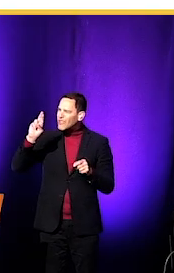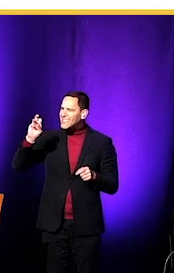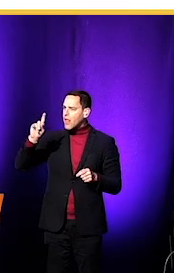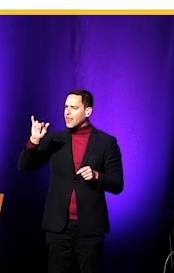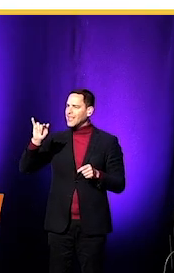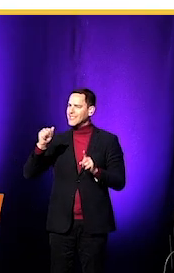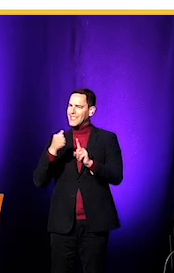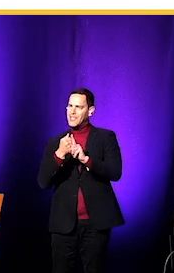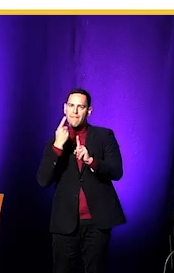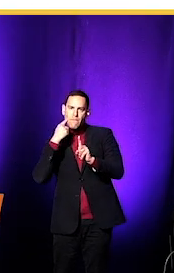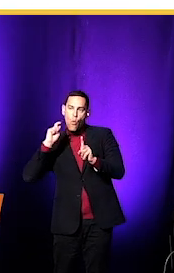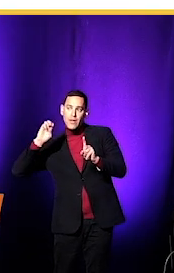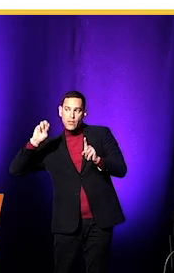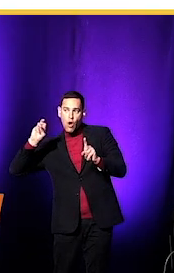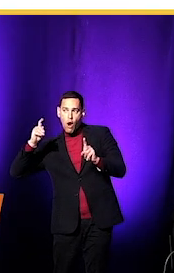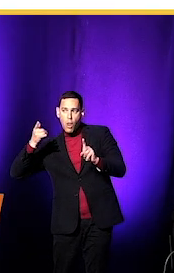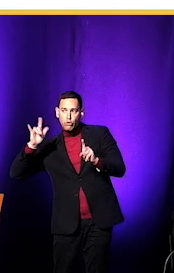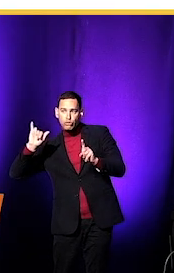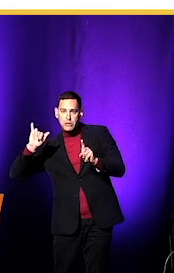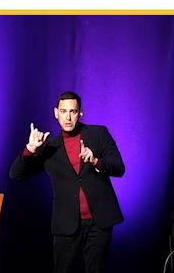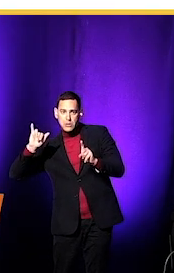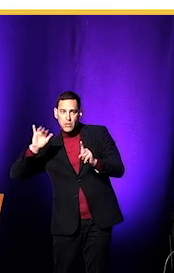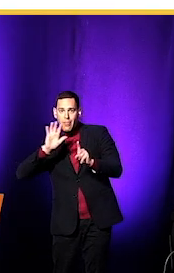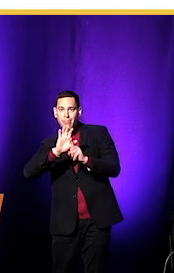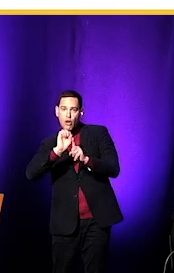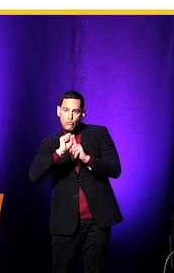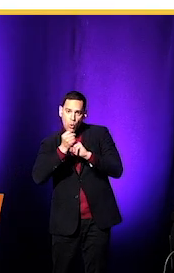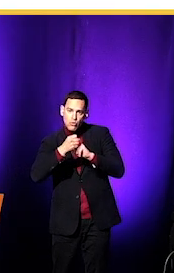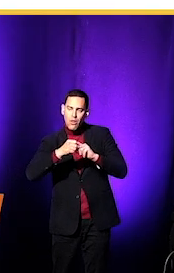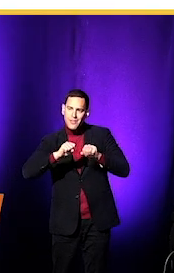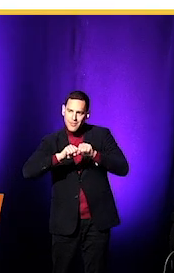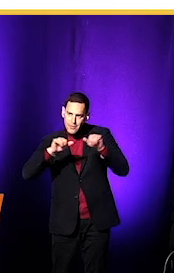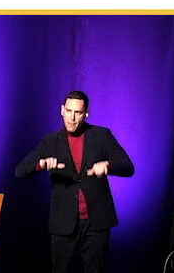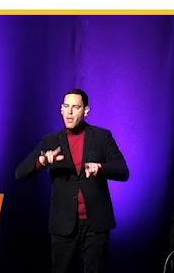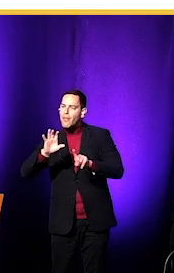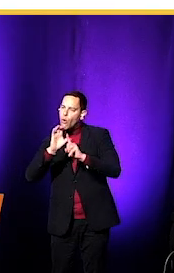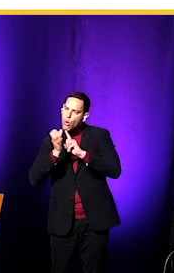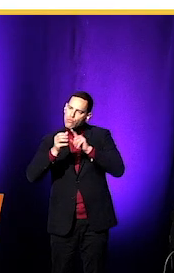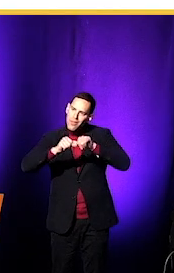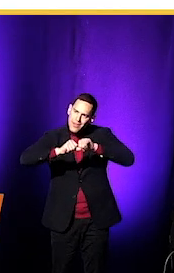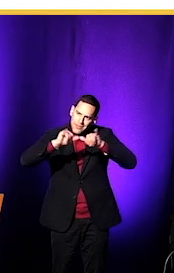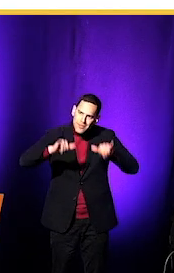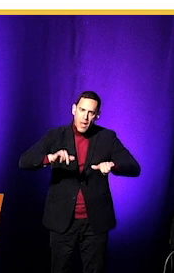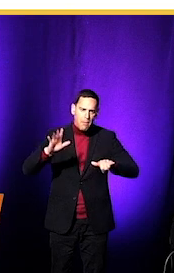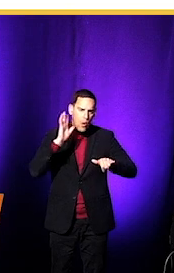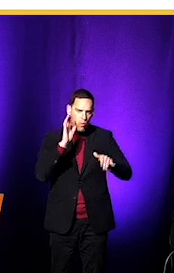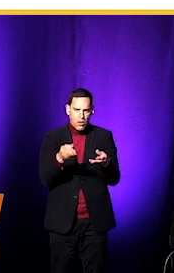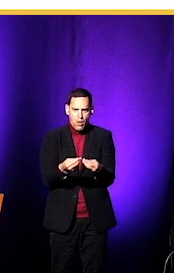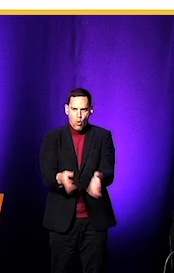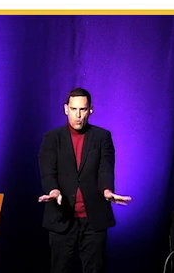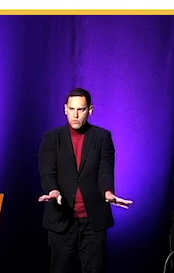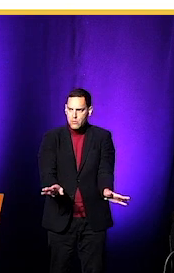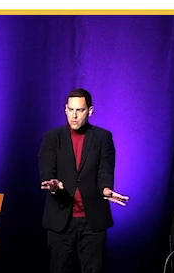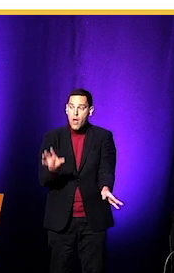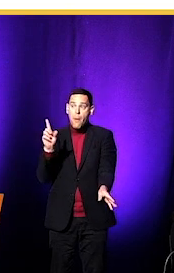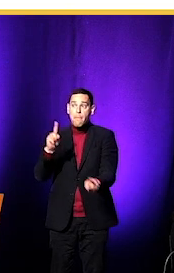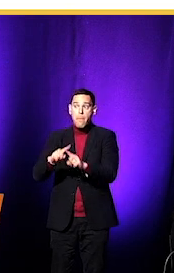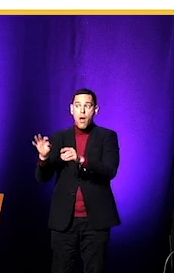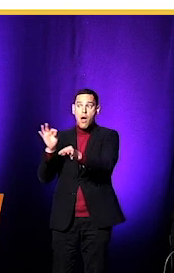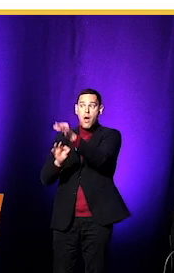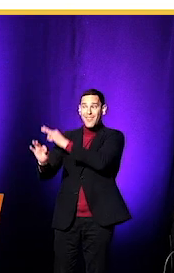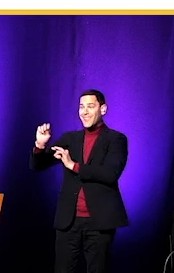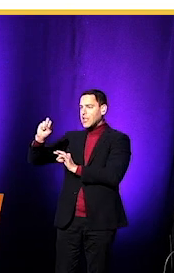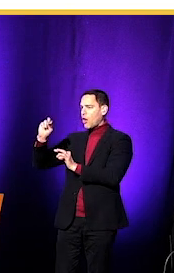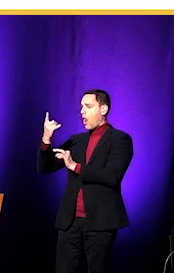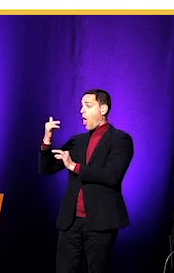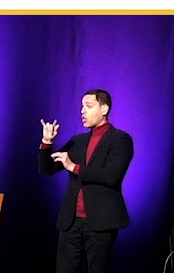larger social cultural systems. But in contrast to individual notions of resilience, Ecological resilience in this work refers to the